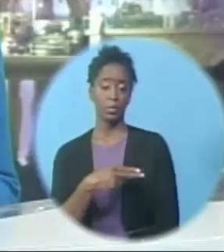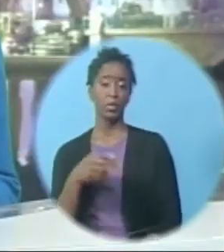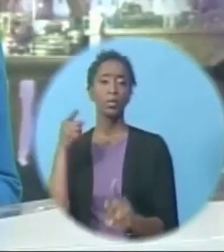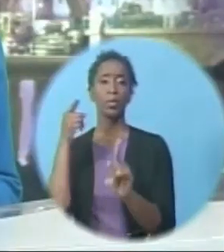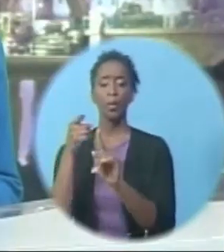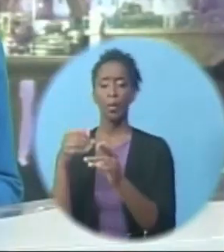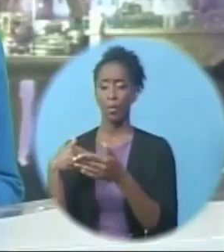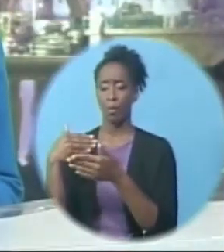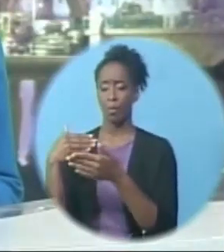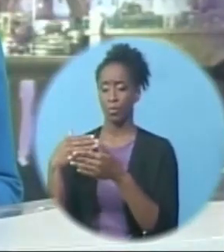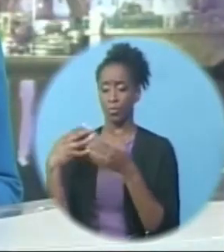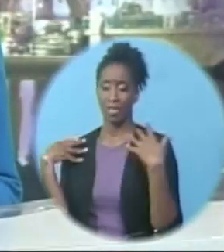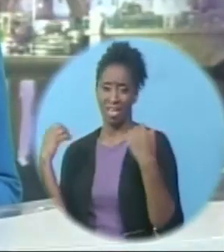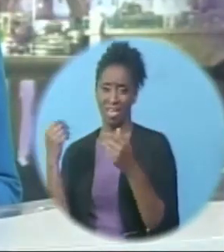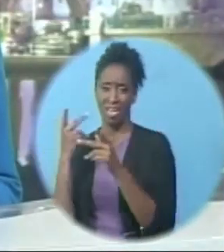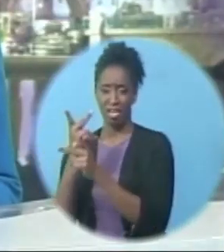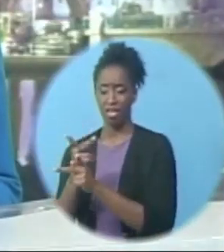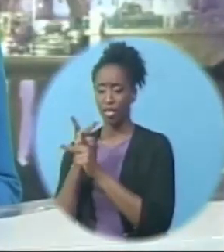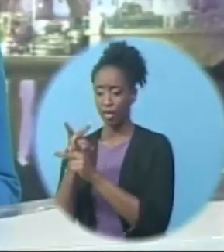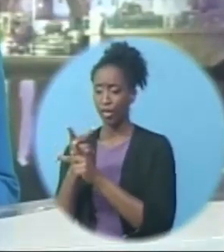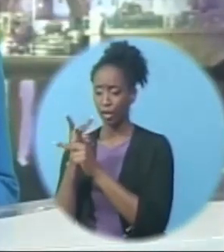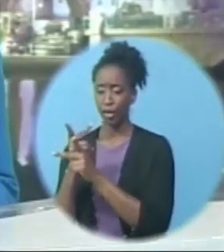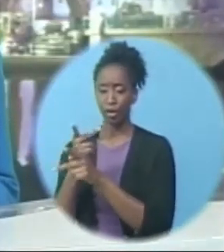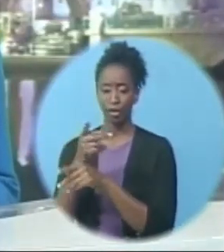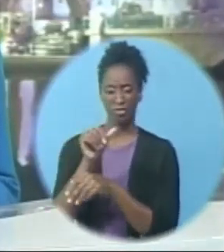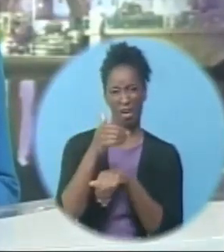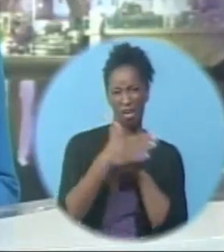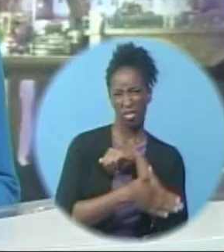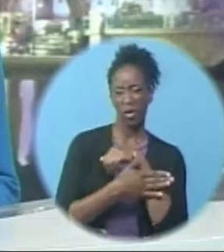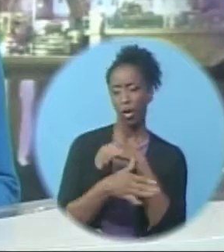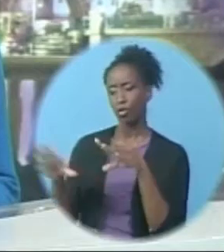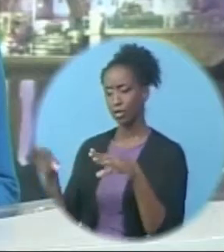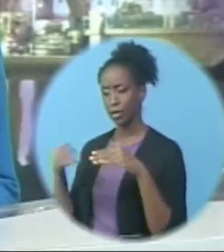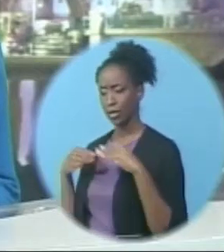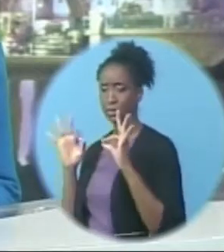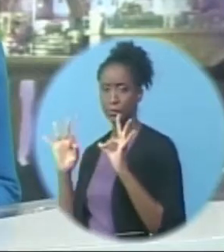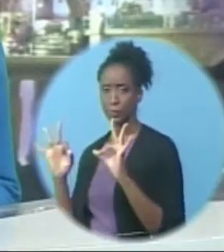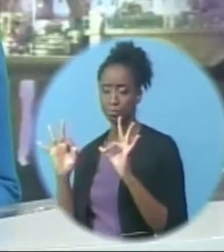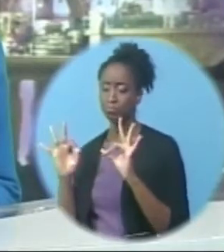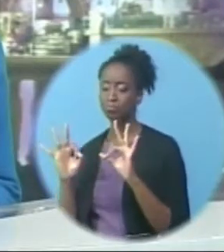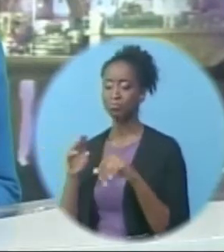also commended the hospital for the progress it has been making in seeking accreditation.